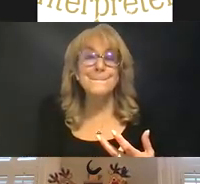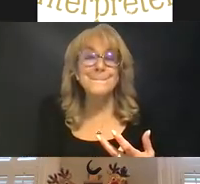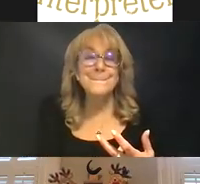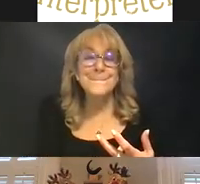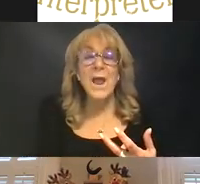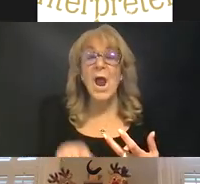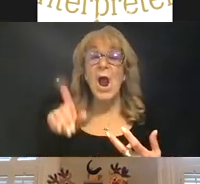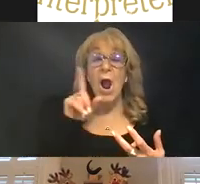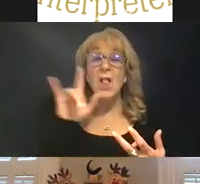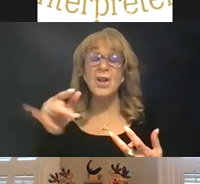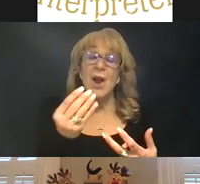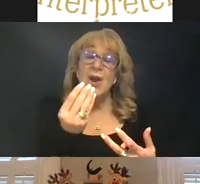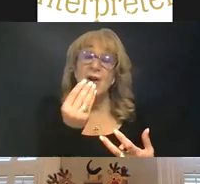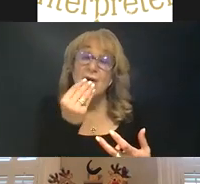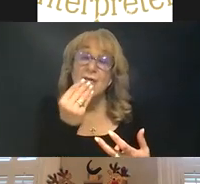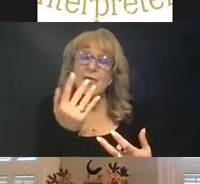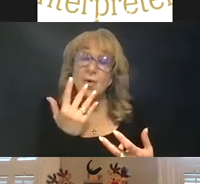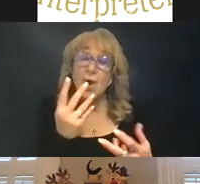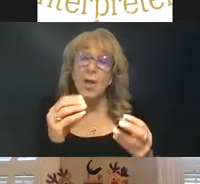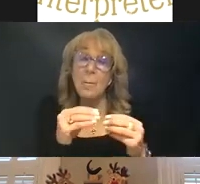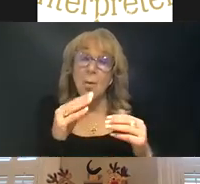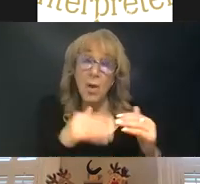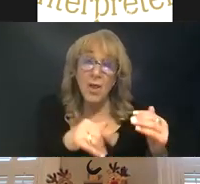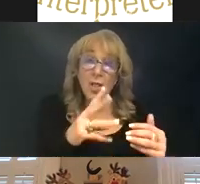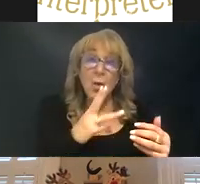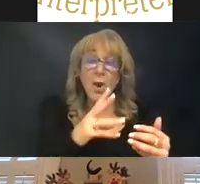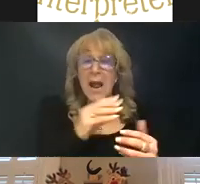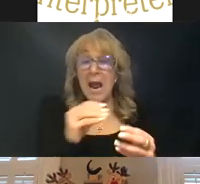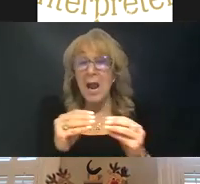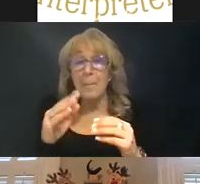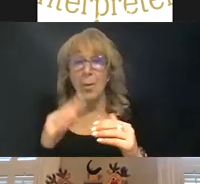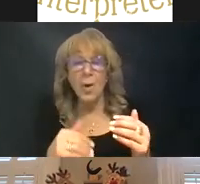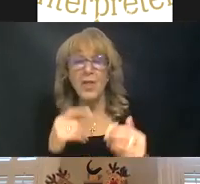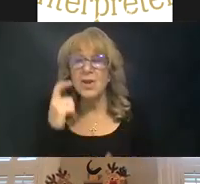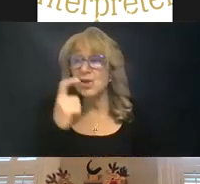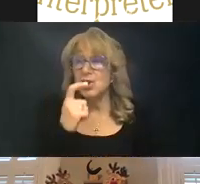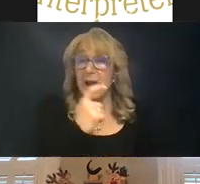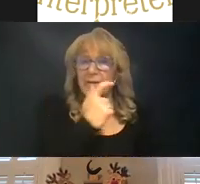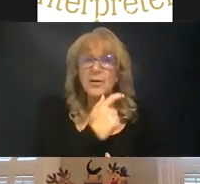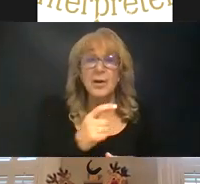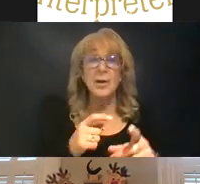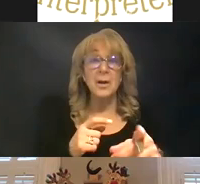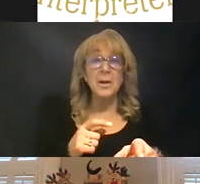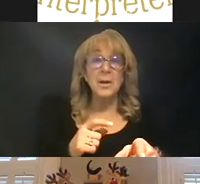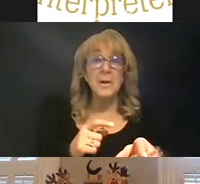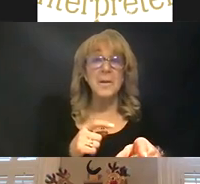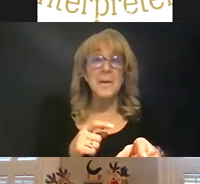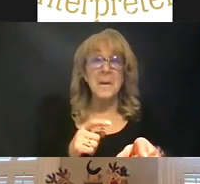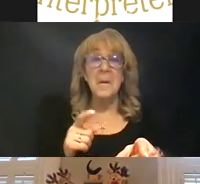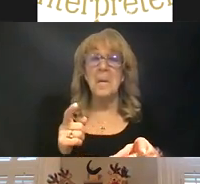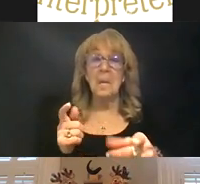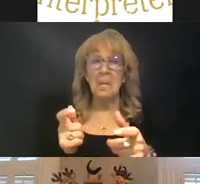It looks like the food coloring is more dense than the water and more dense than the shaving cream. Epic